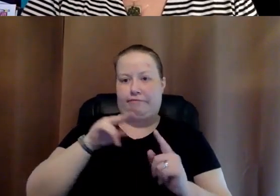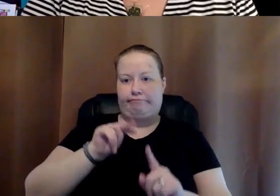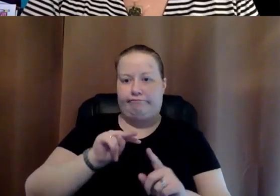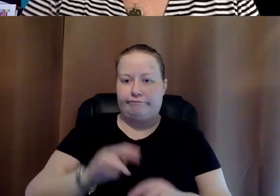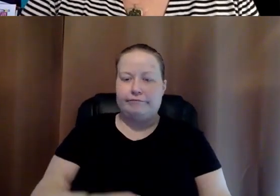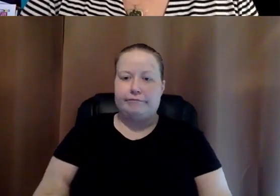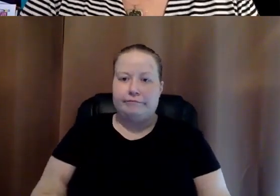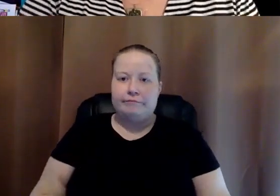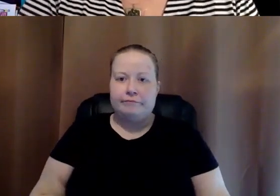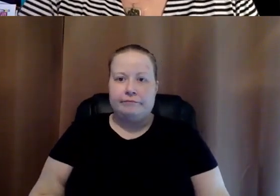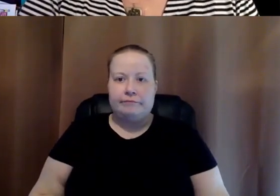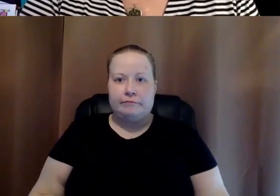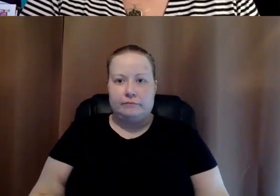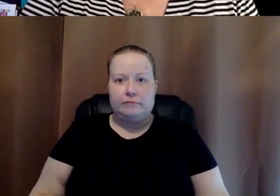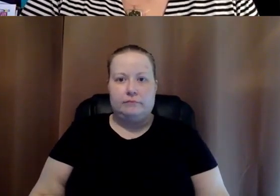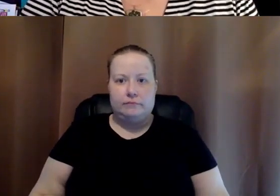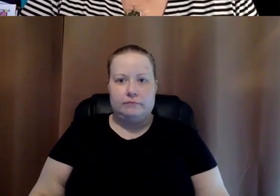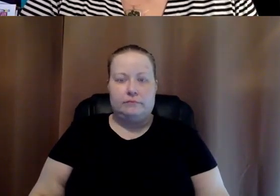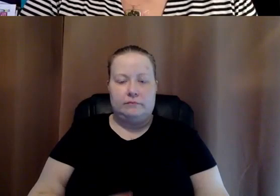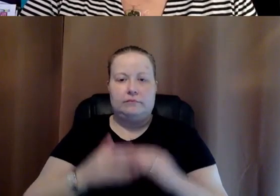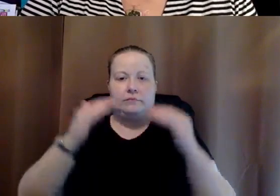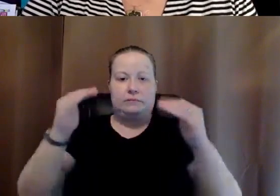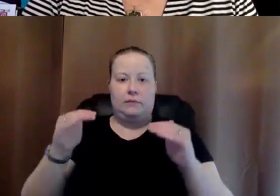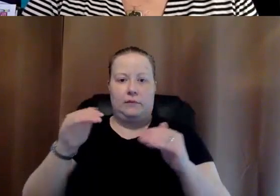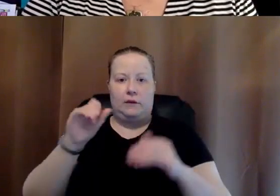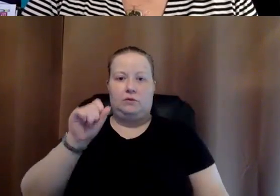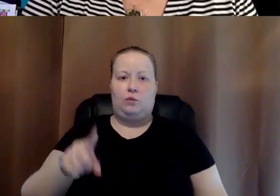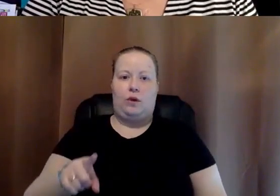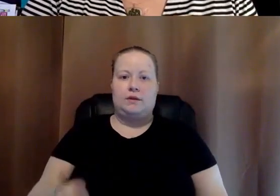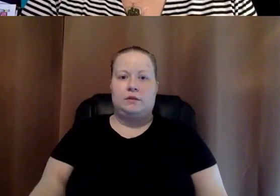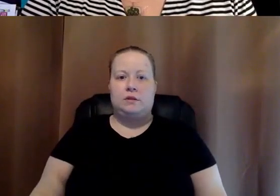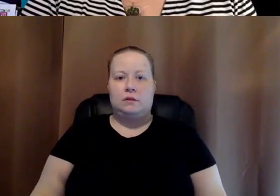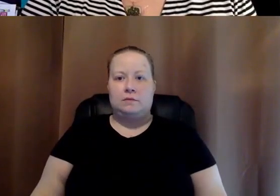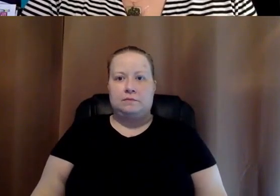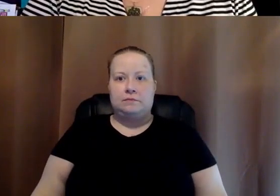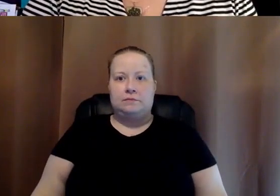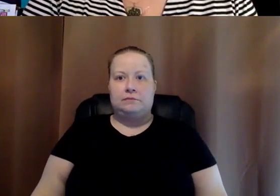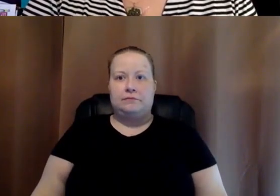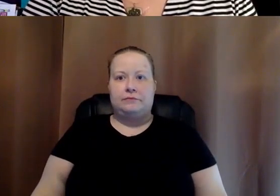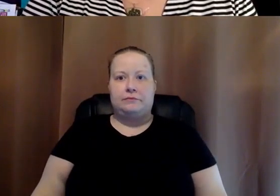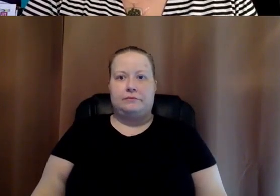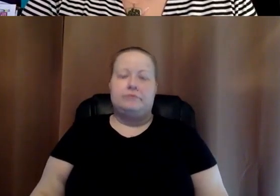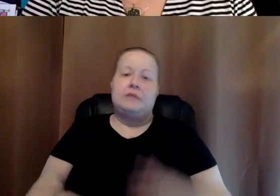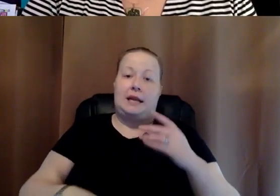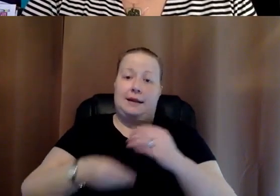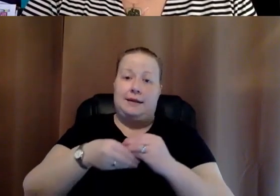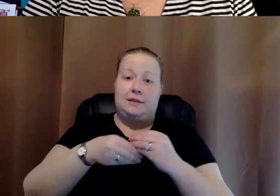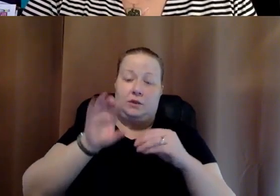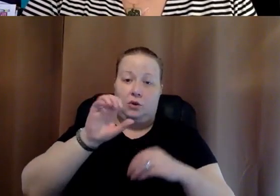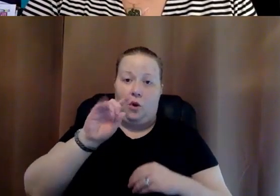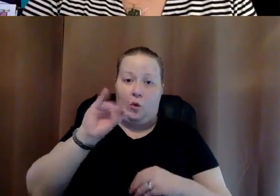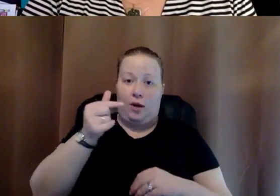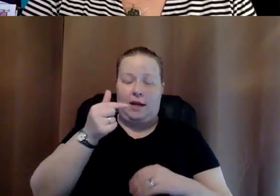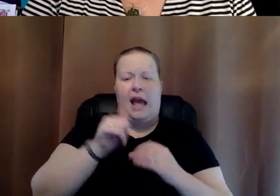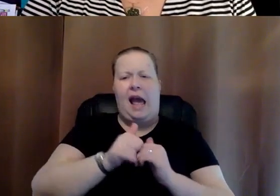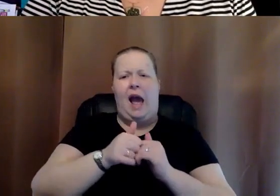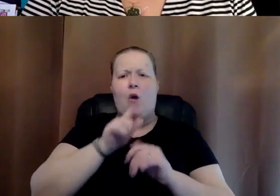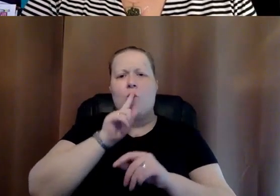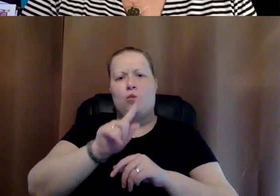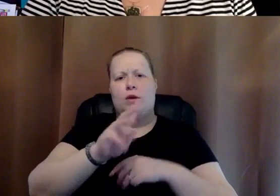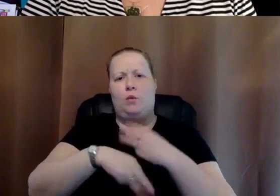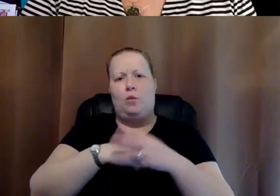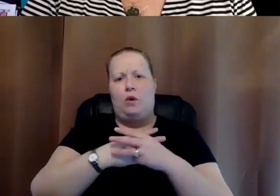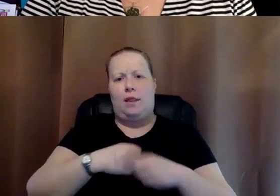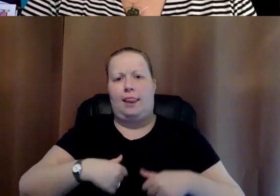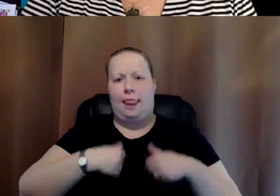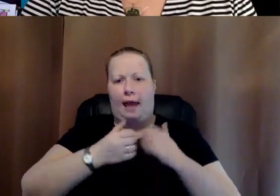it. Right. Okay, our next question. In addition to coding, how are real world and life skills included in the